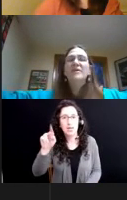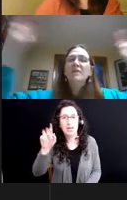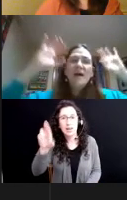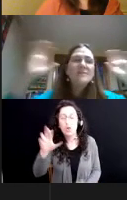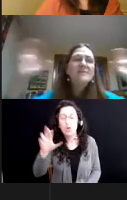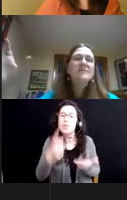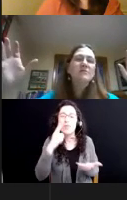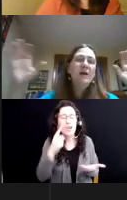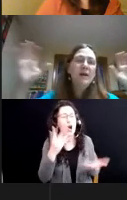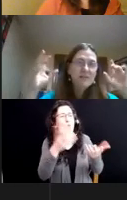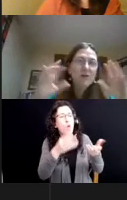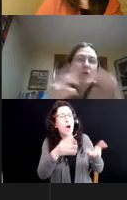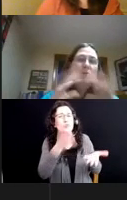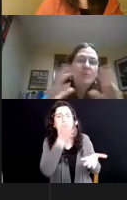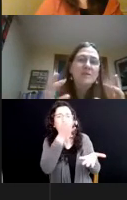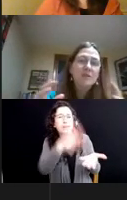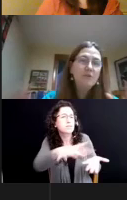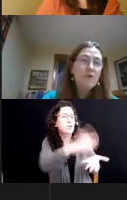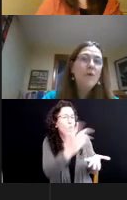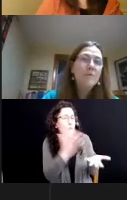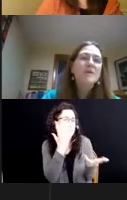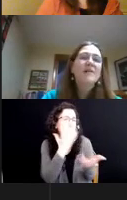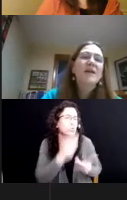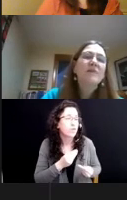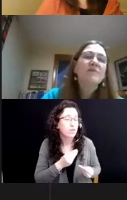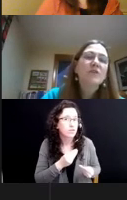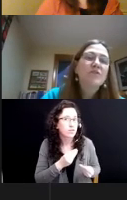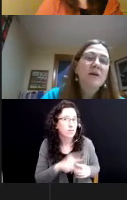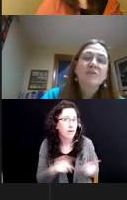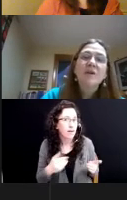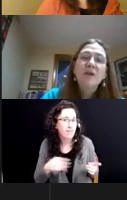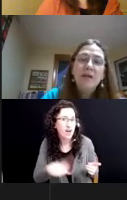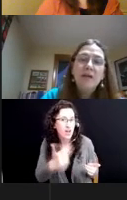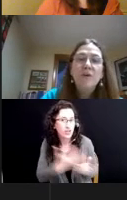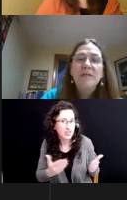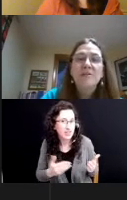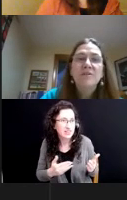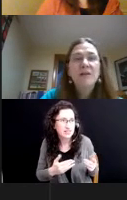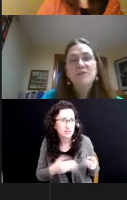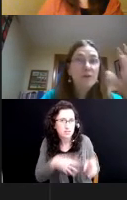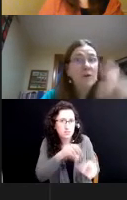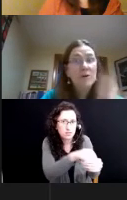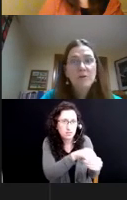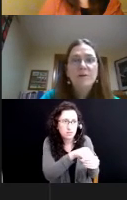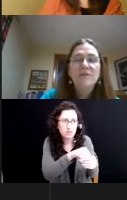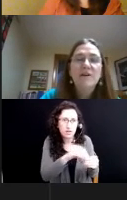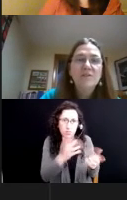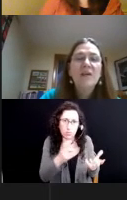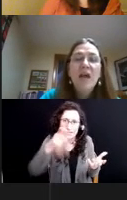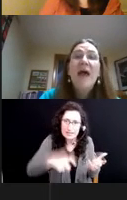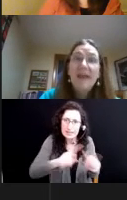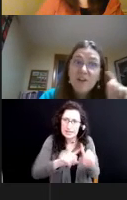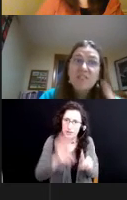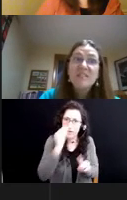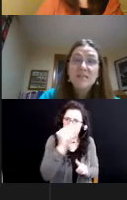beautiful. Within that sea of grass are going to be these other forbs that have rich flowers. And you and I need to do that. So there you go, a little bit of